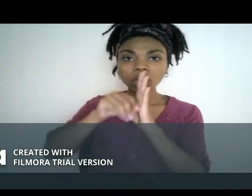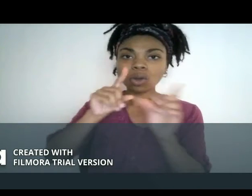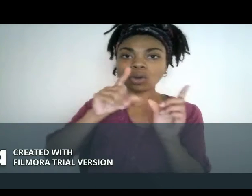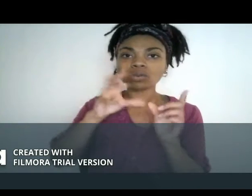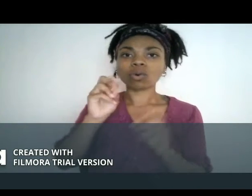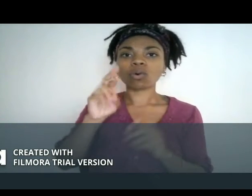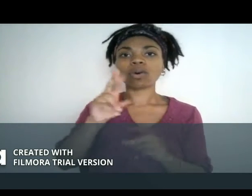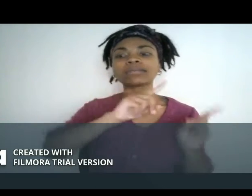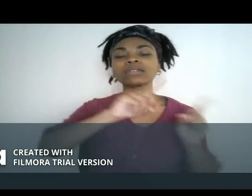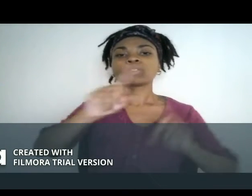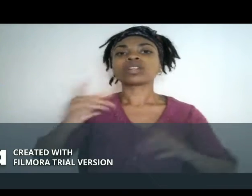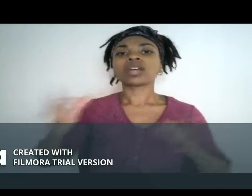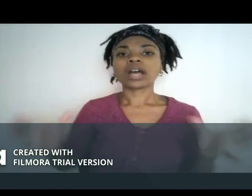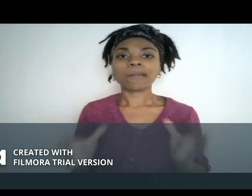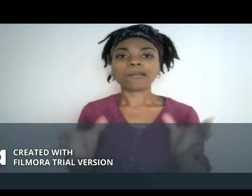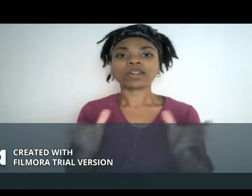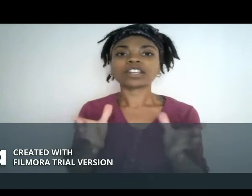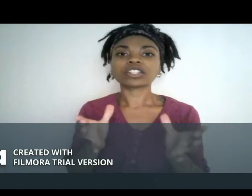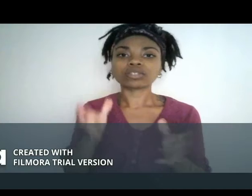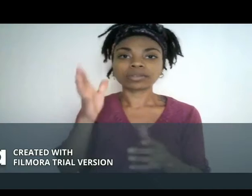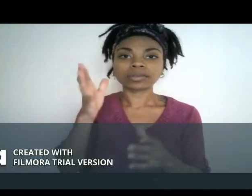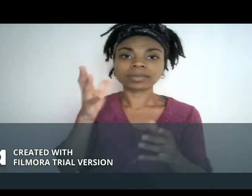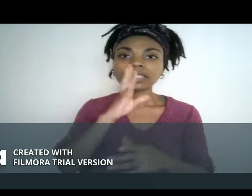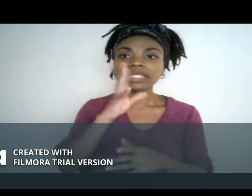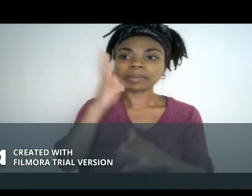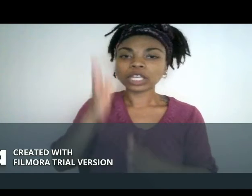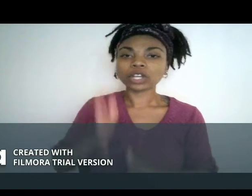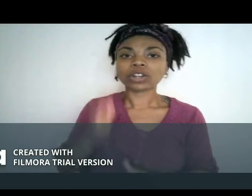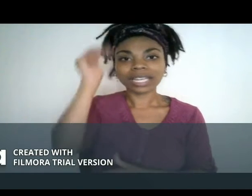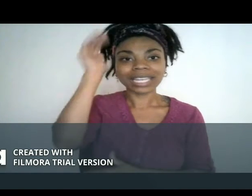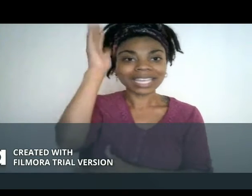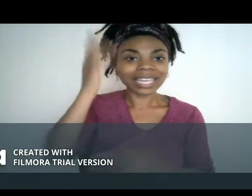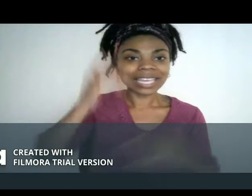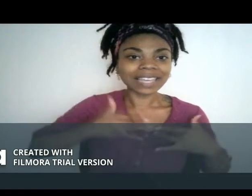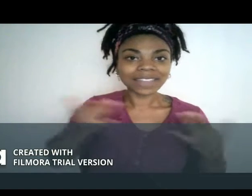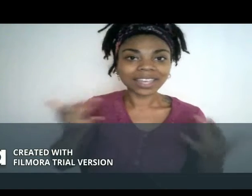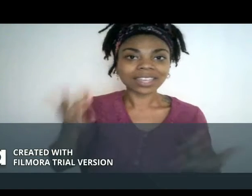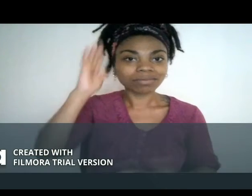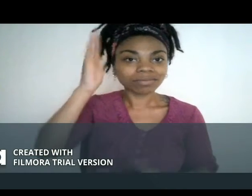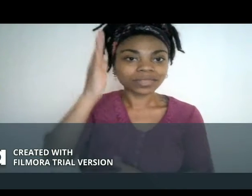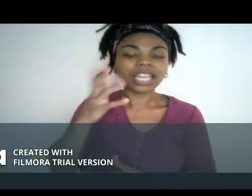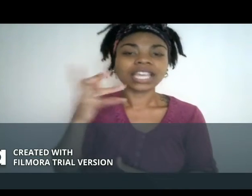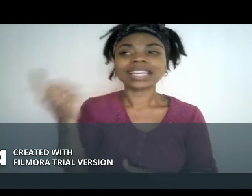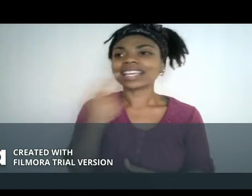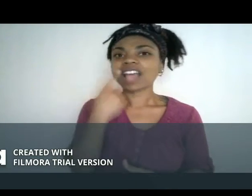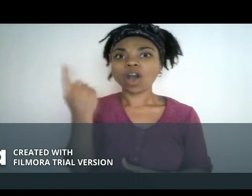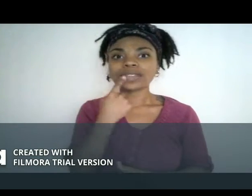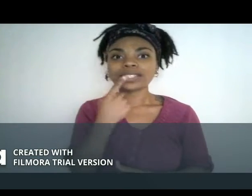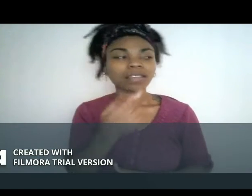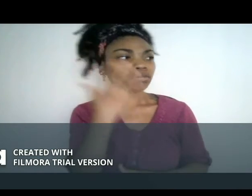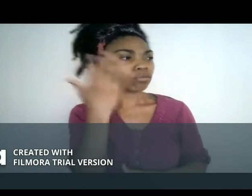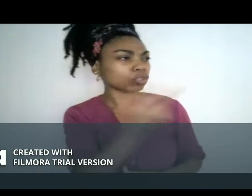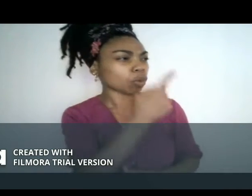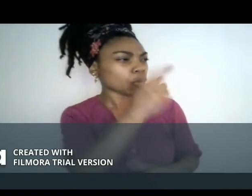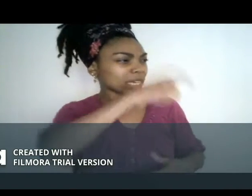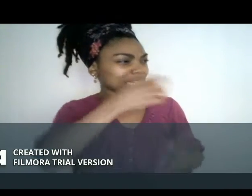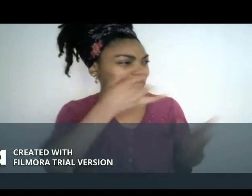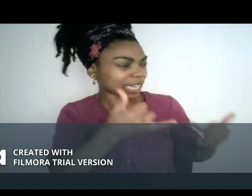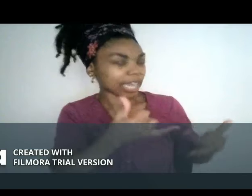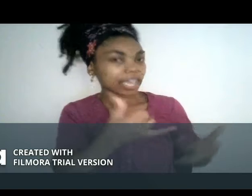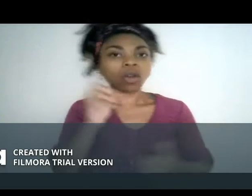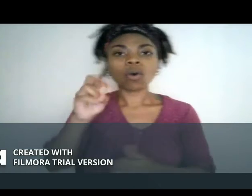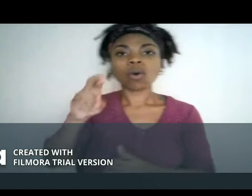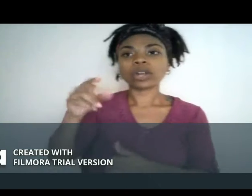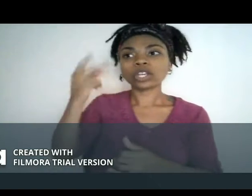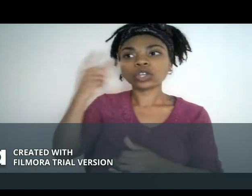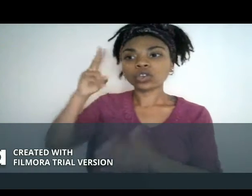go to a motivational speaker event or something, and somebody will always say somebody needs this today. Or you read a book and it says it, and it